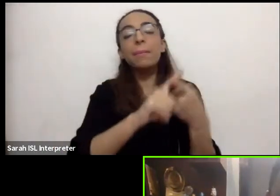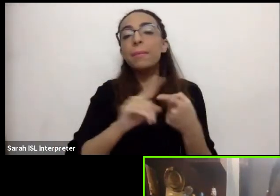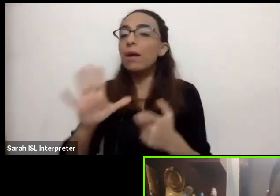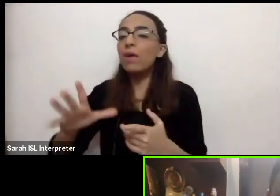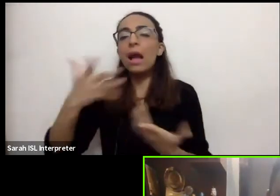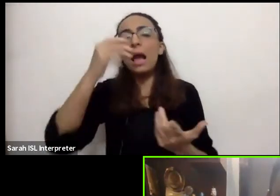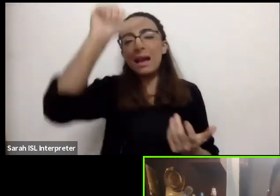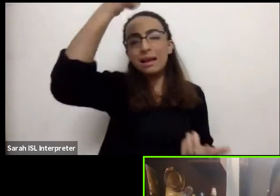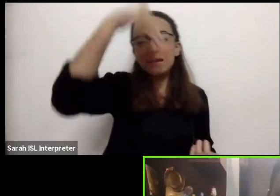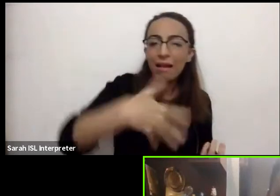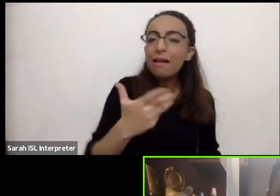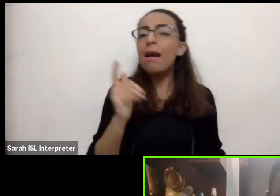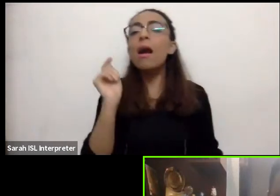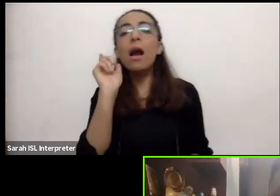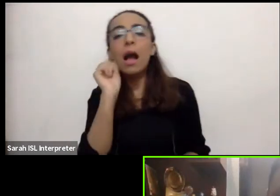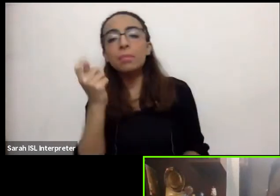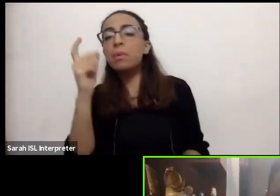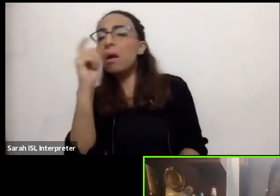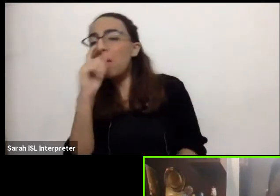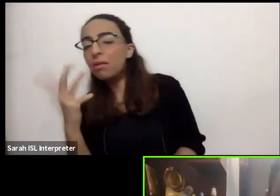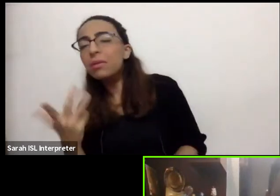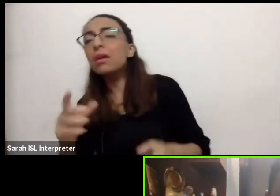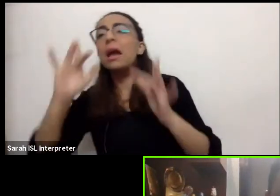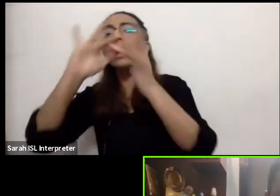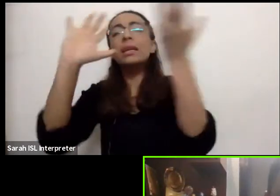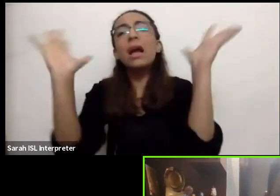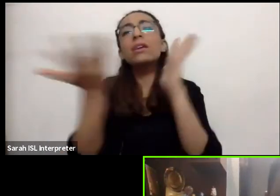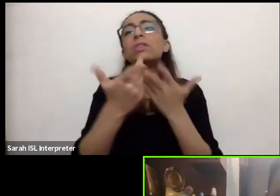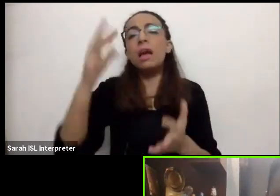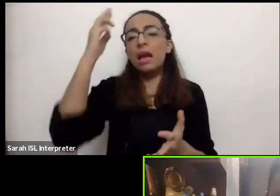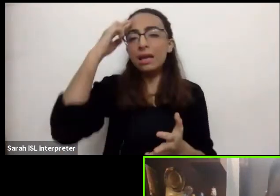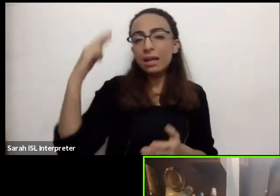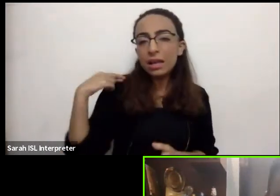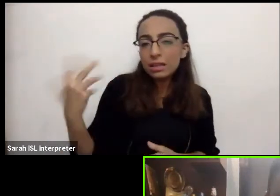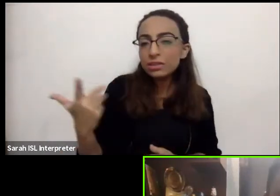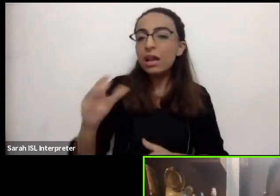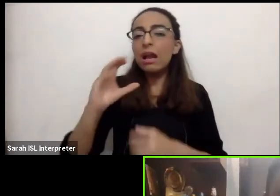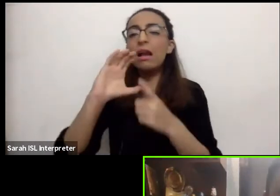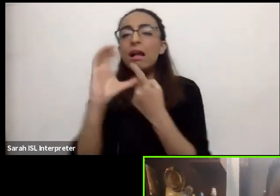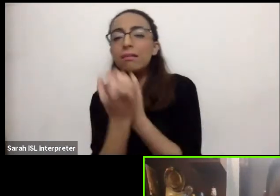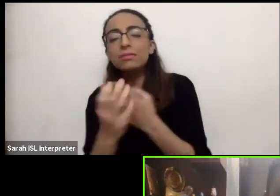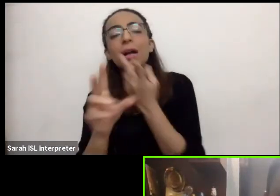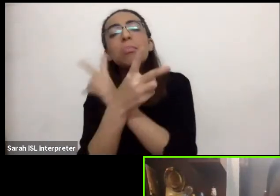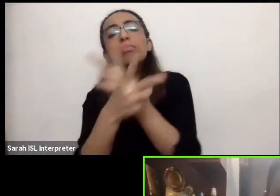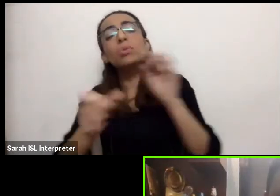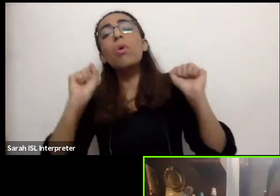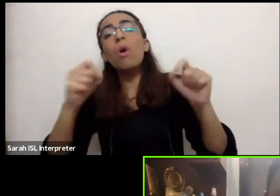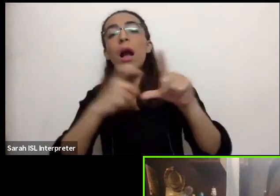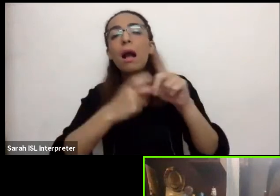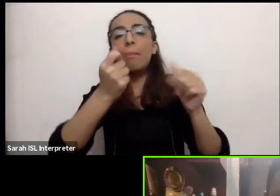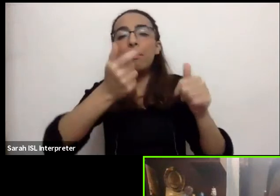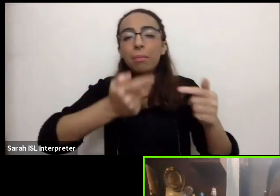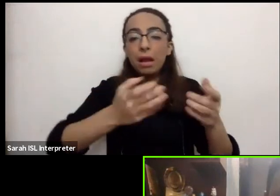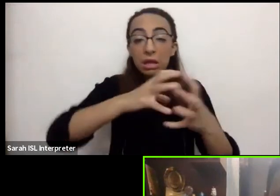nationalities, gender, disability, religion, your economic strata. And